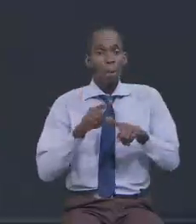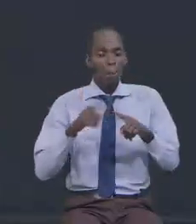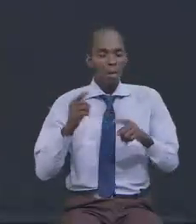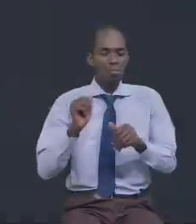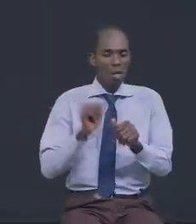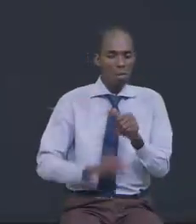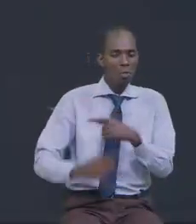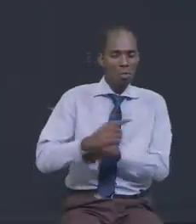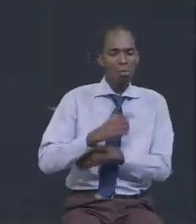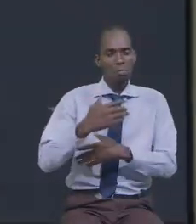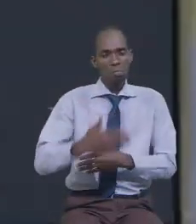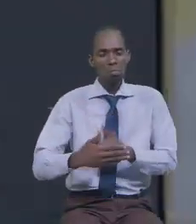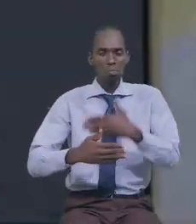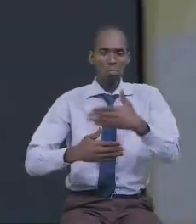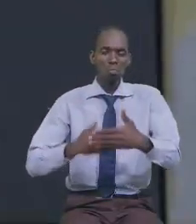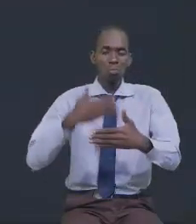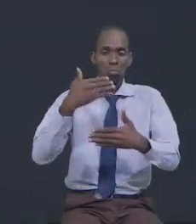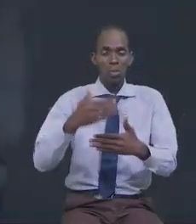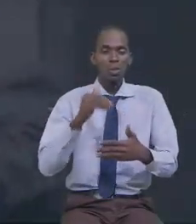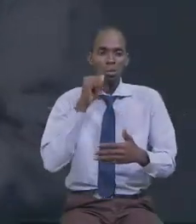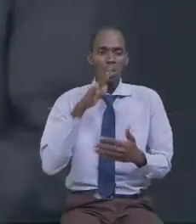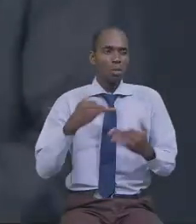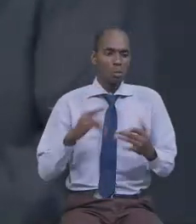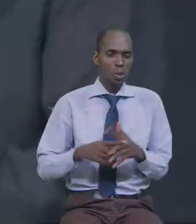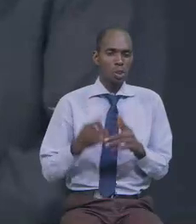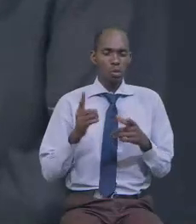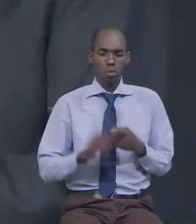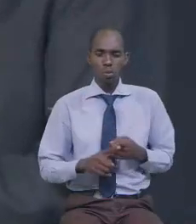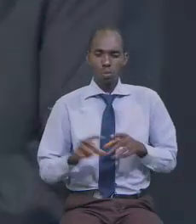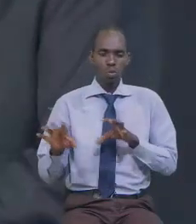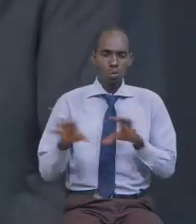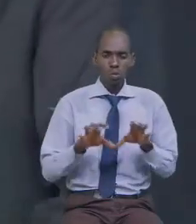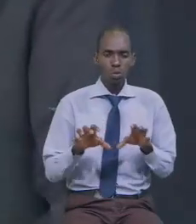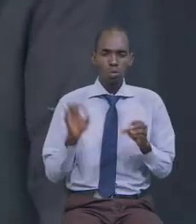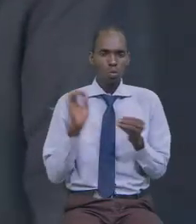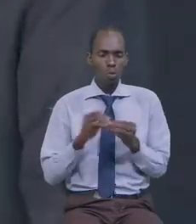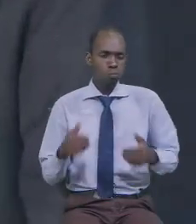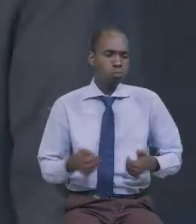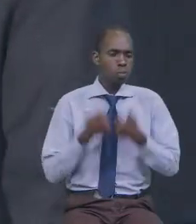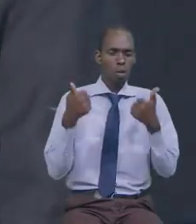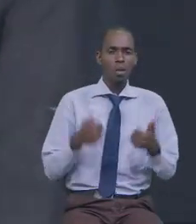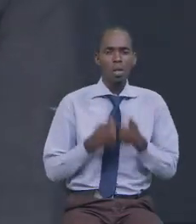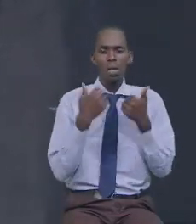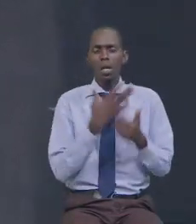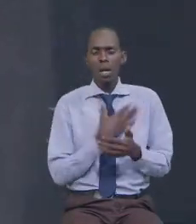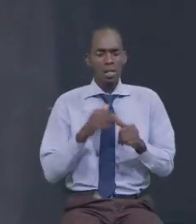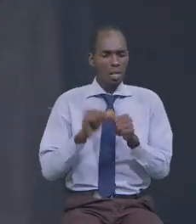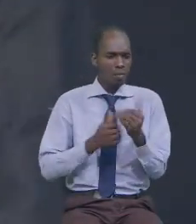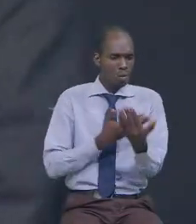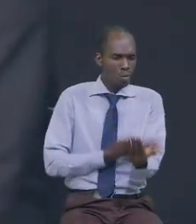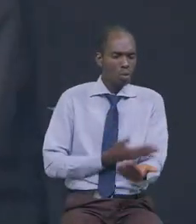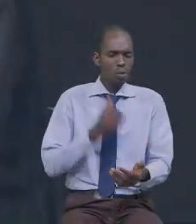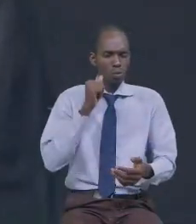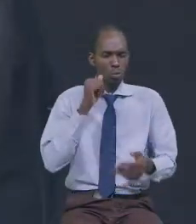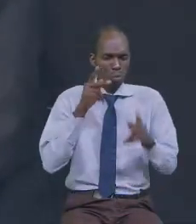and said, I can. Day by day, she got up in the morning and said, this is the duty of